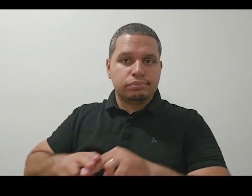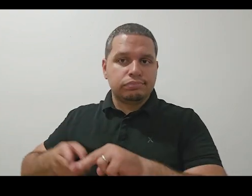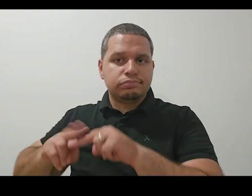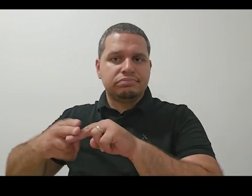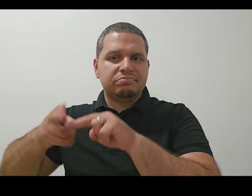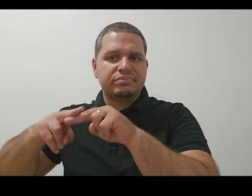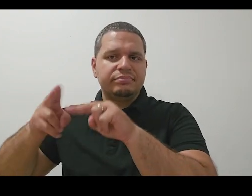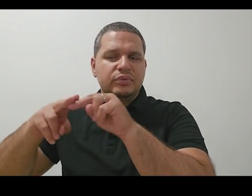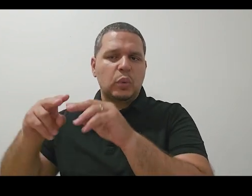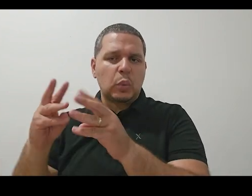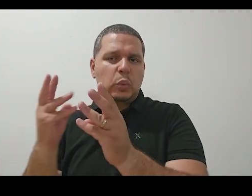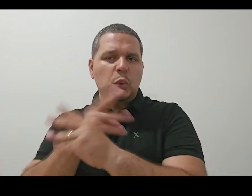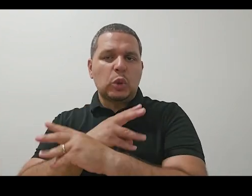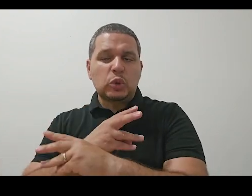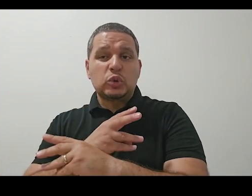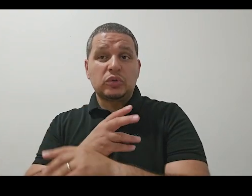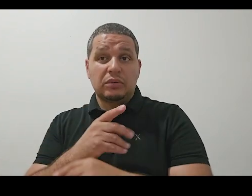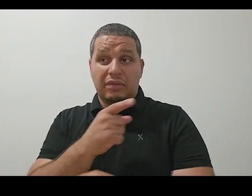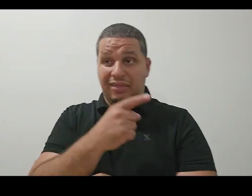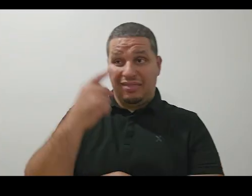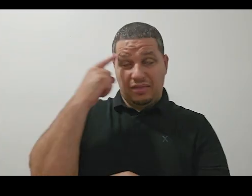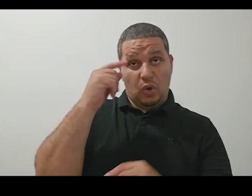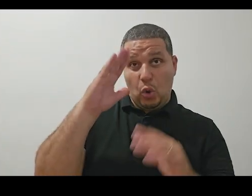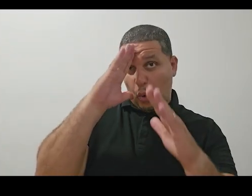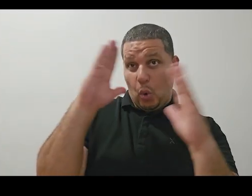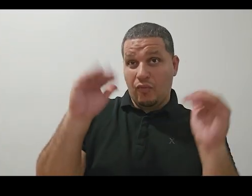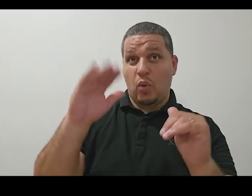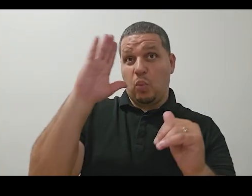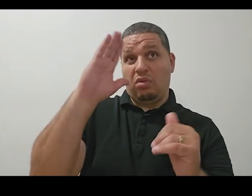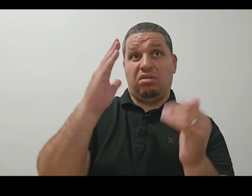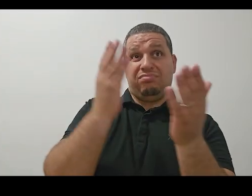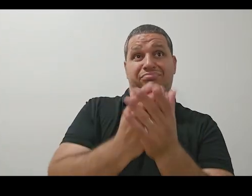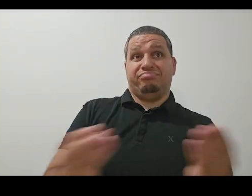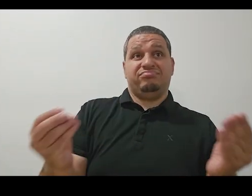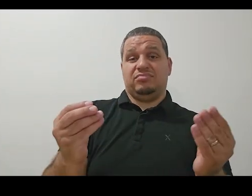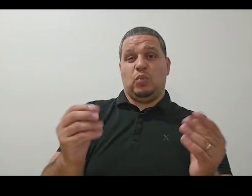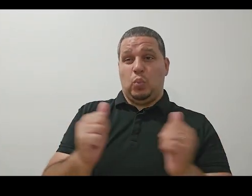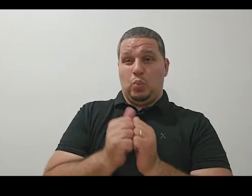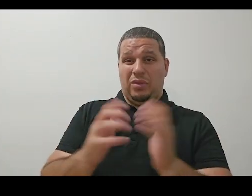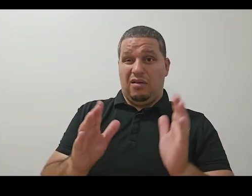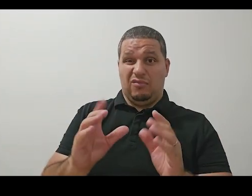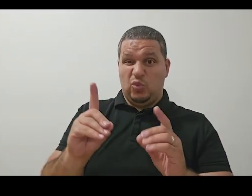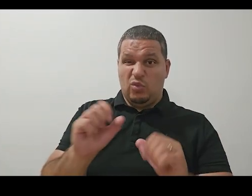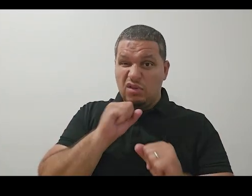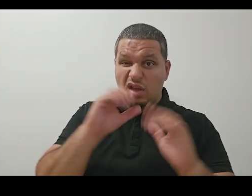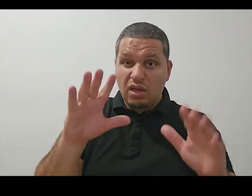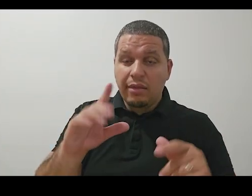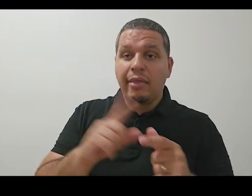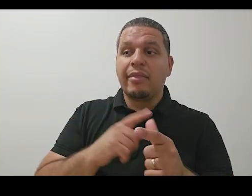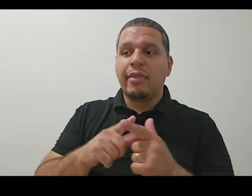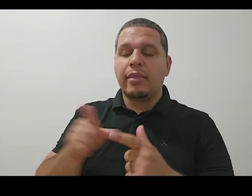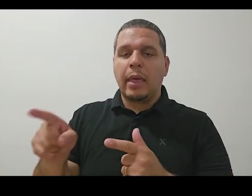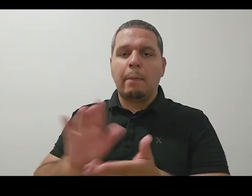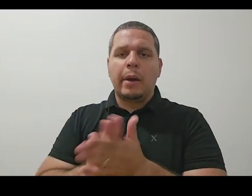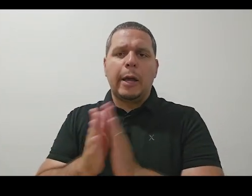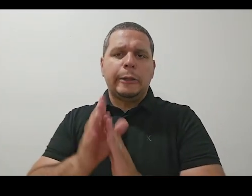then hopefully it will just go away without just seeing it. And then they become very